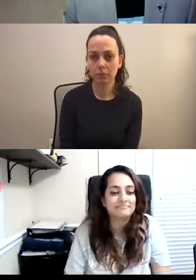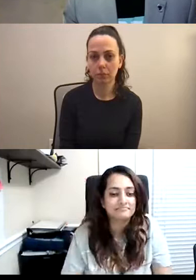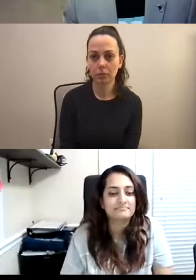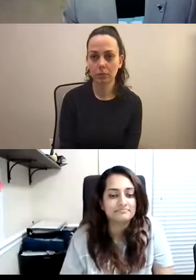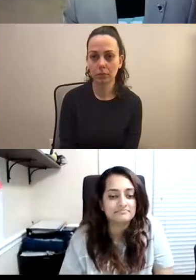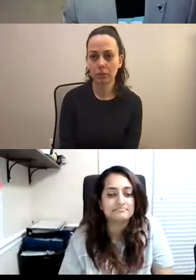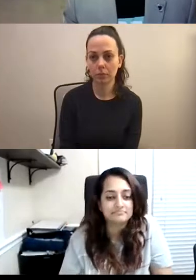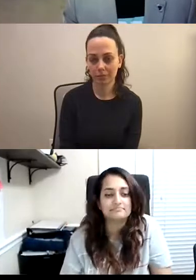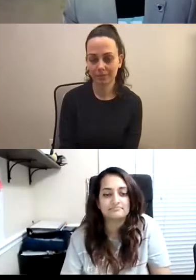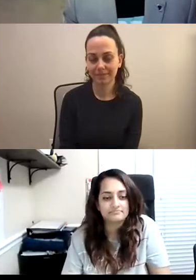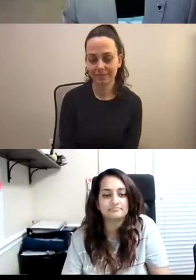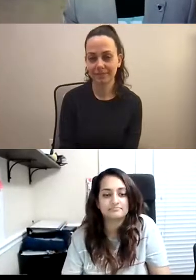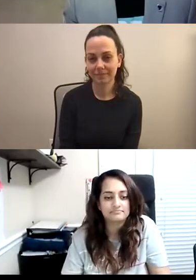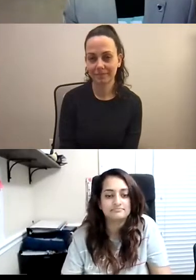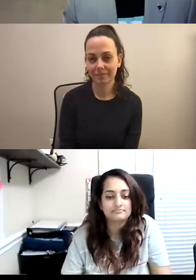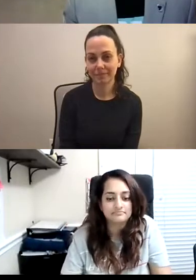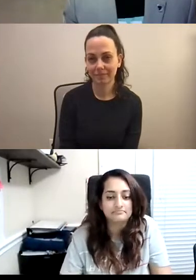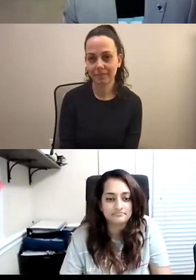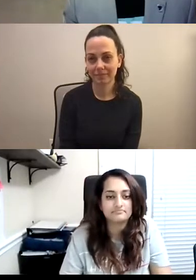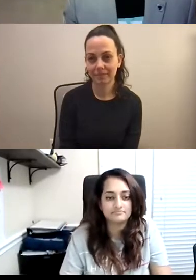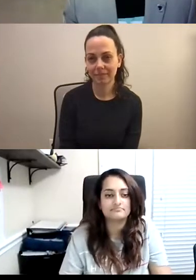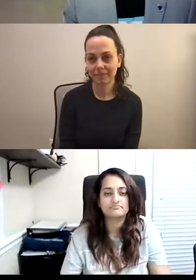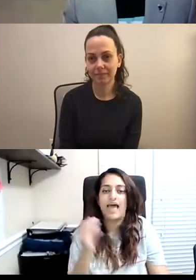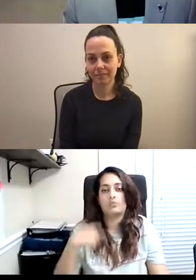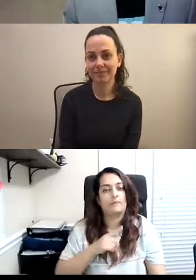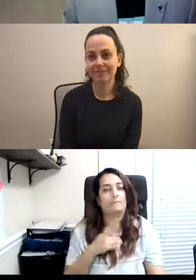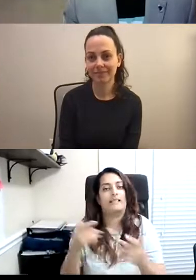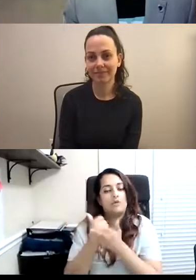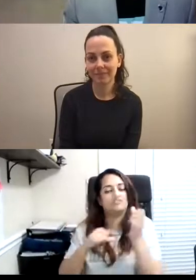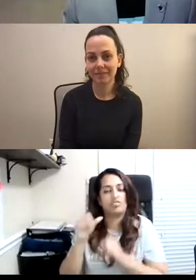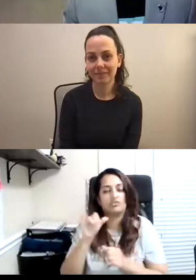That's what I learned from the deaf community, that we can help each other and also be independent at the same time.